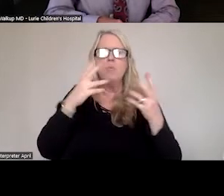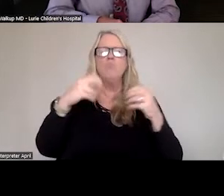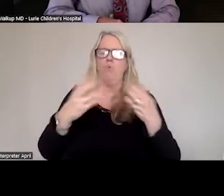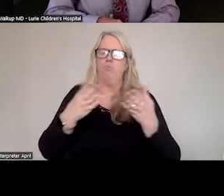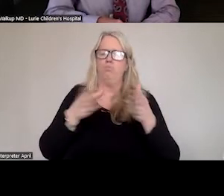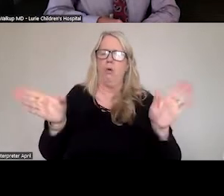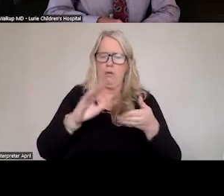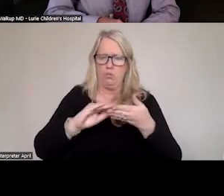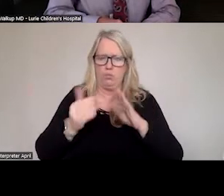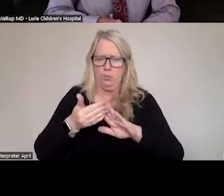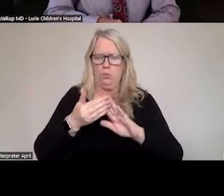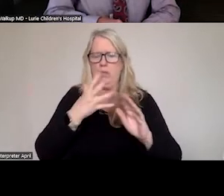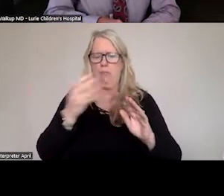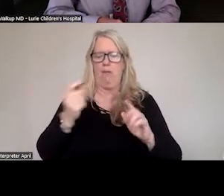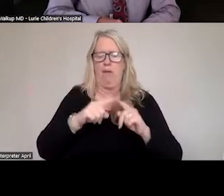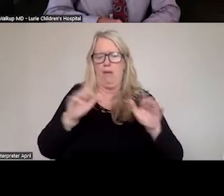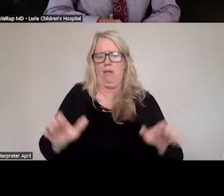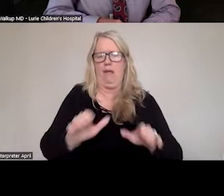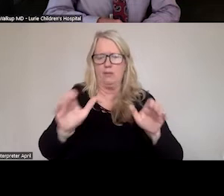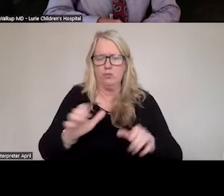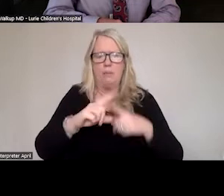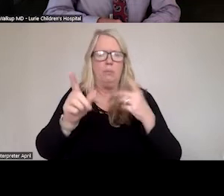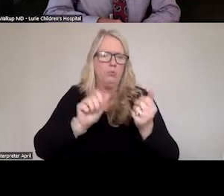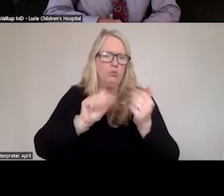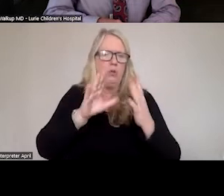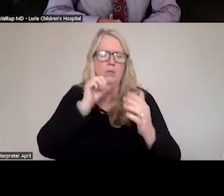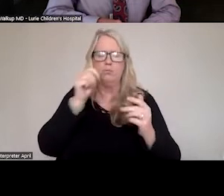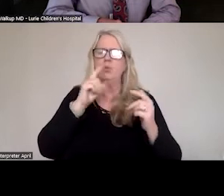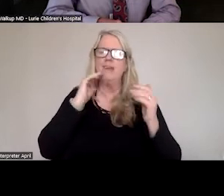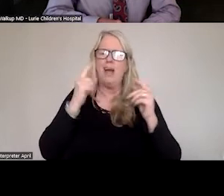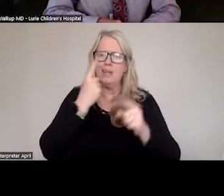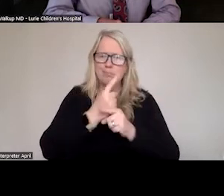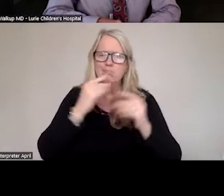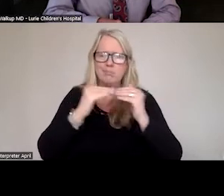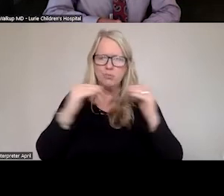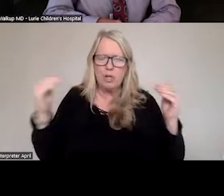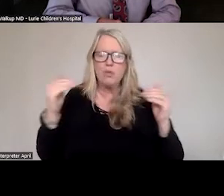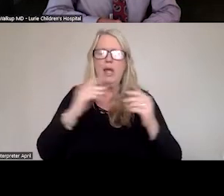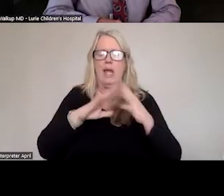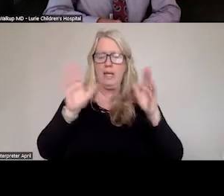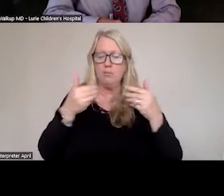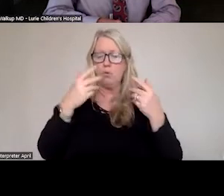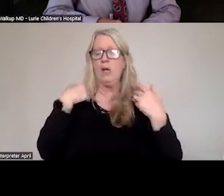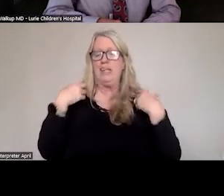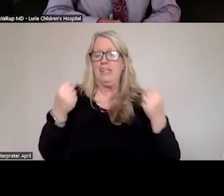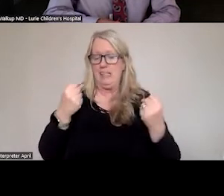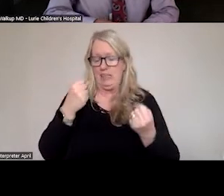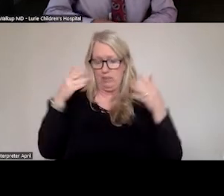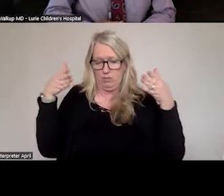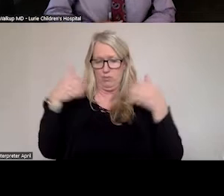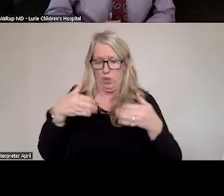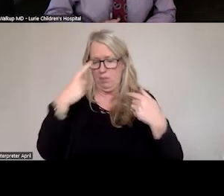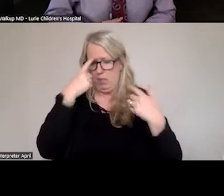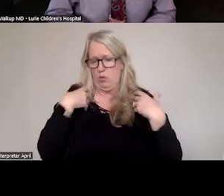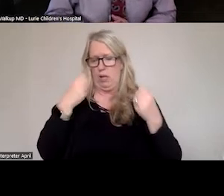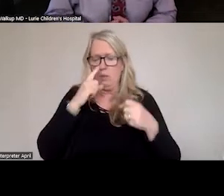towards action as well to address injustices. And healing-centered mental health, where we're able to actually